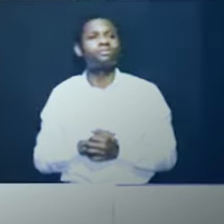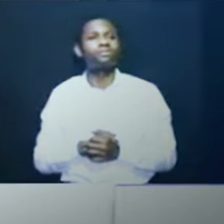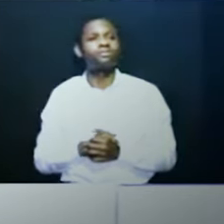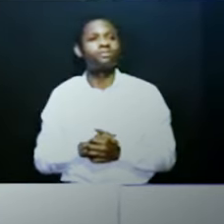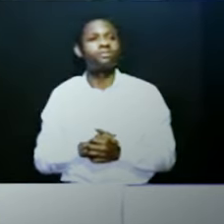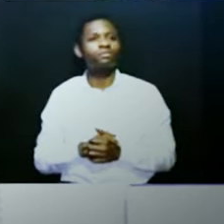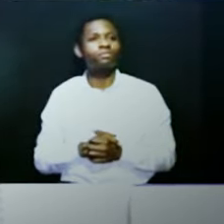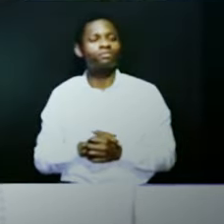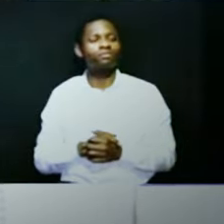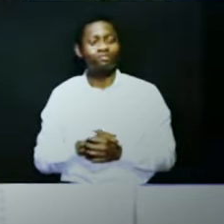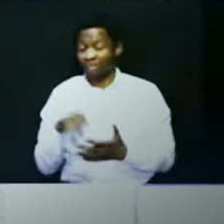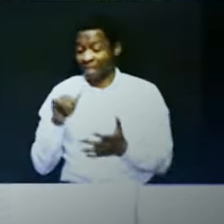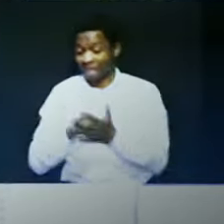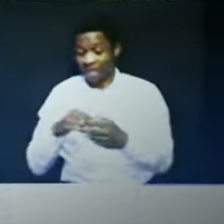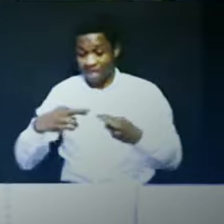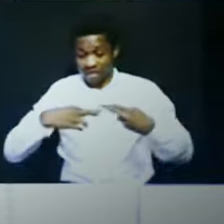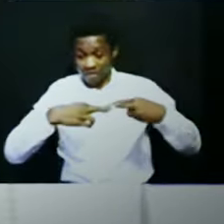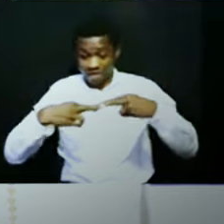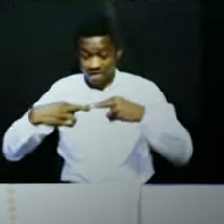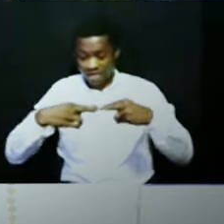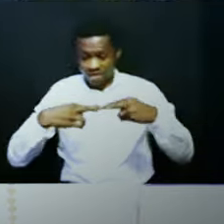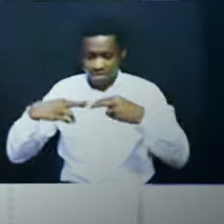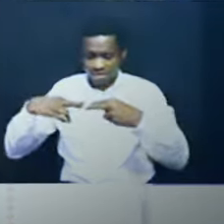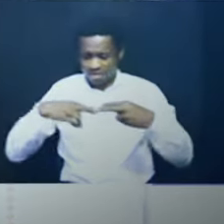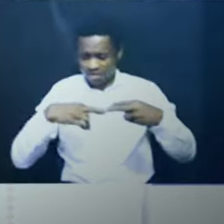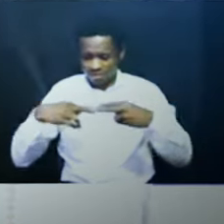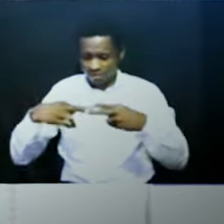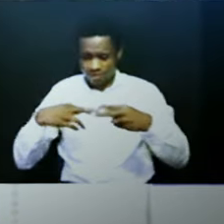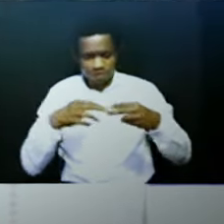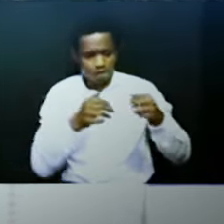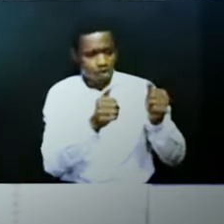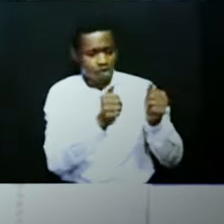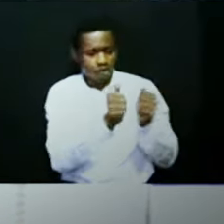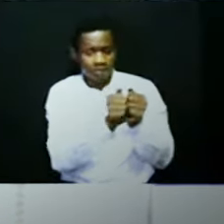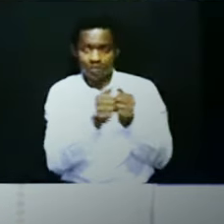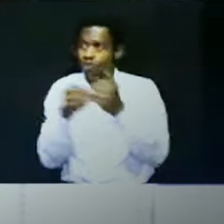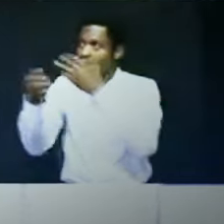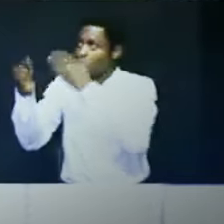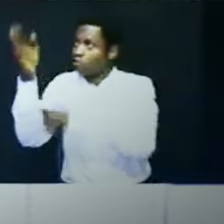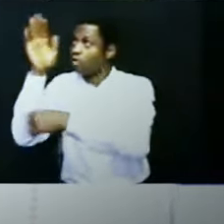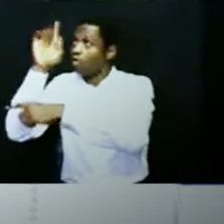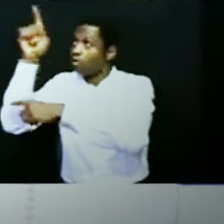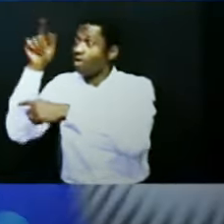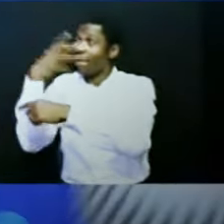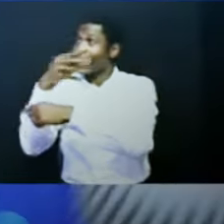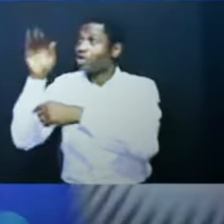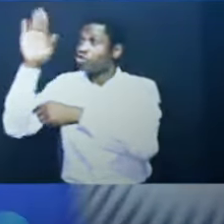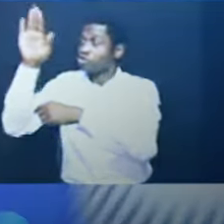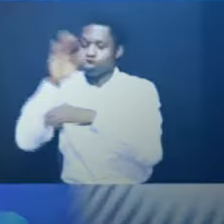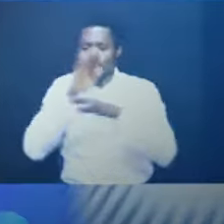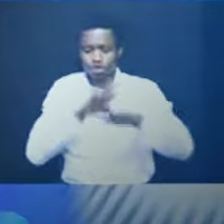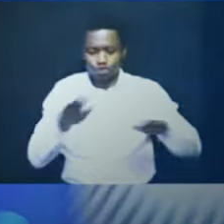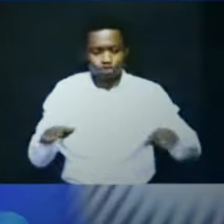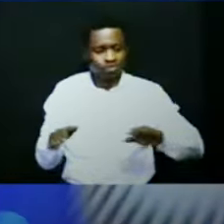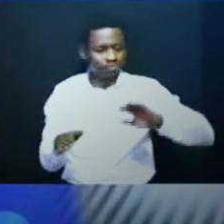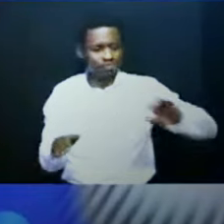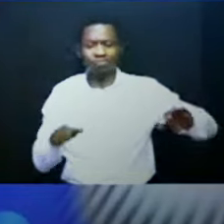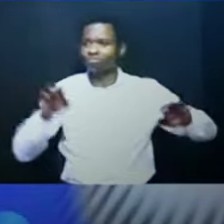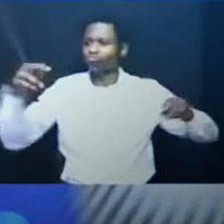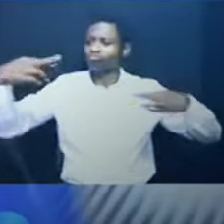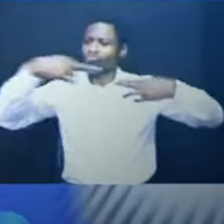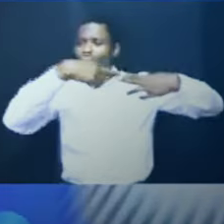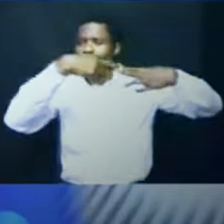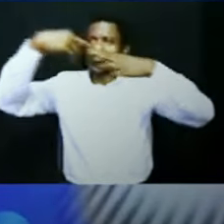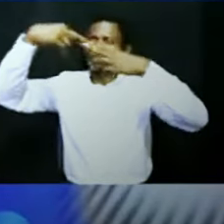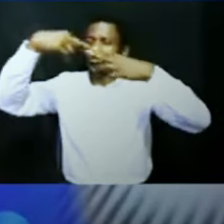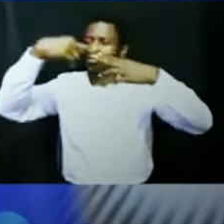It is a relationship between God and his children. He who knew no sin was made to be sin